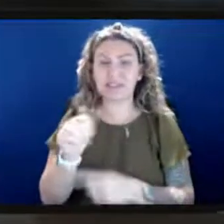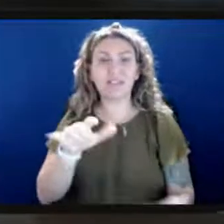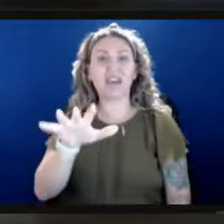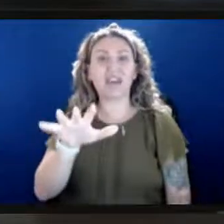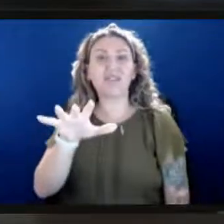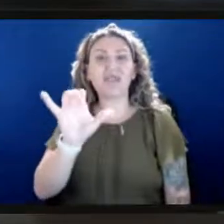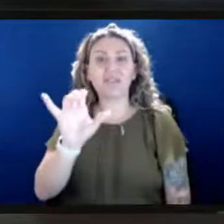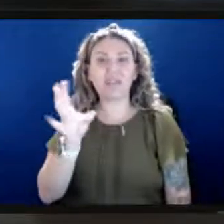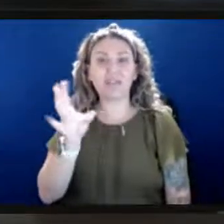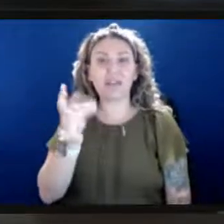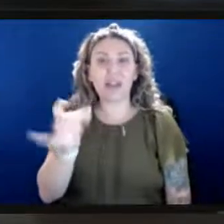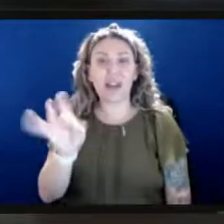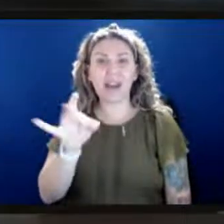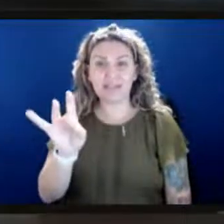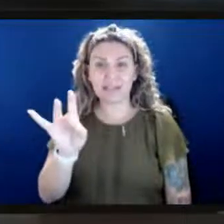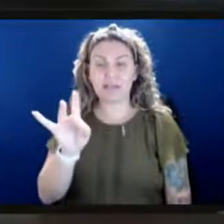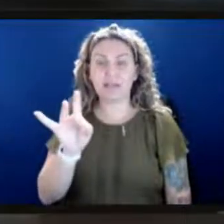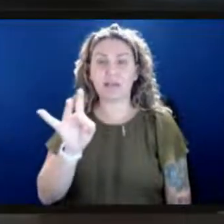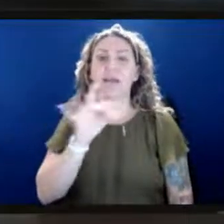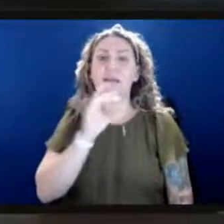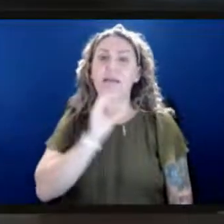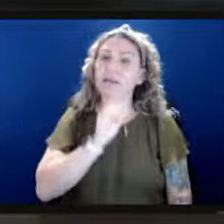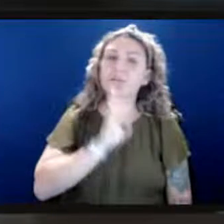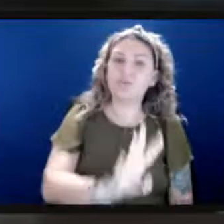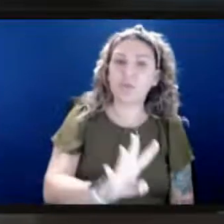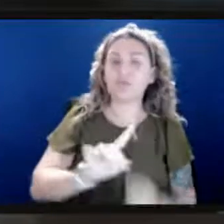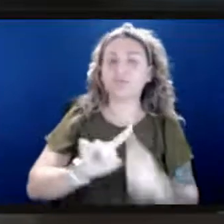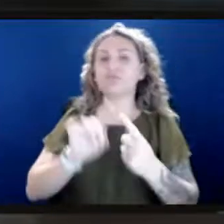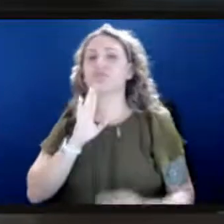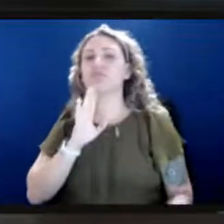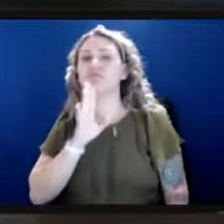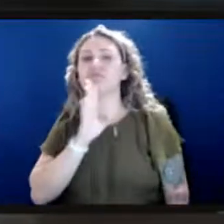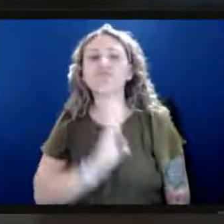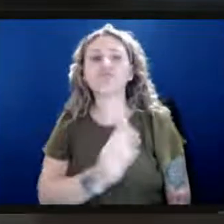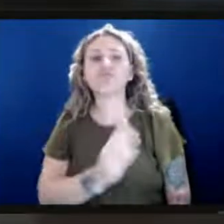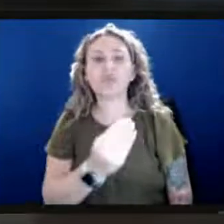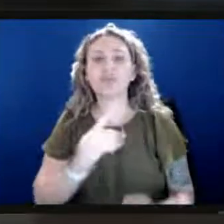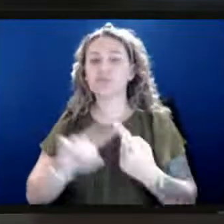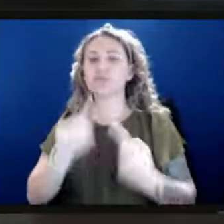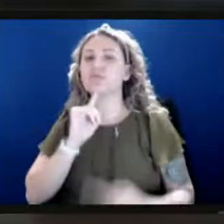adolescents ages 14 to 18 died after using drugs, compared to